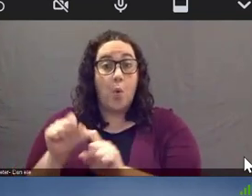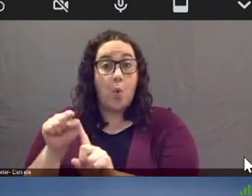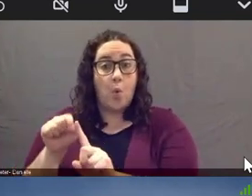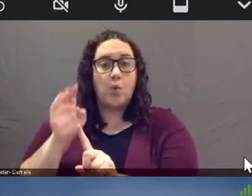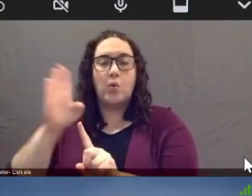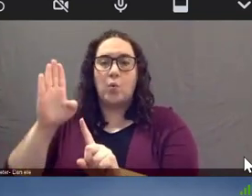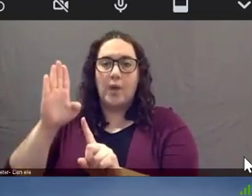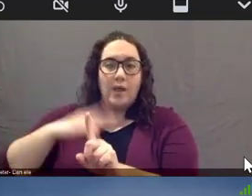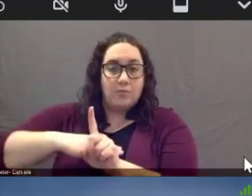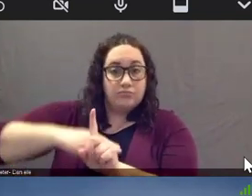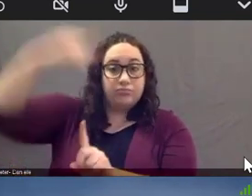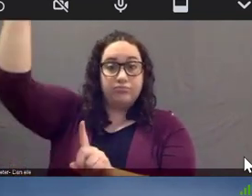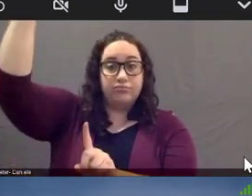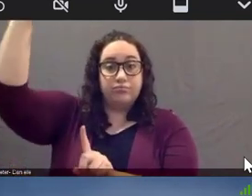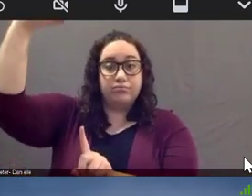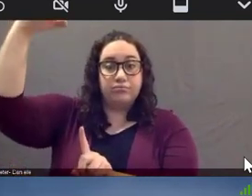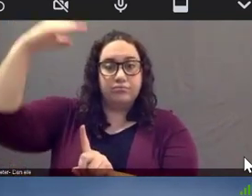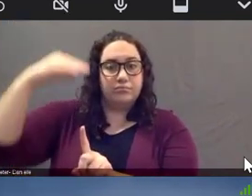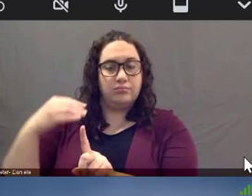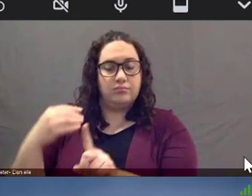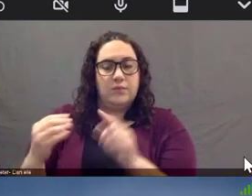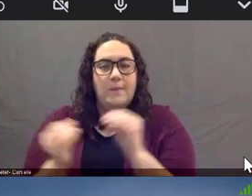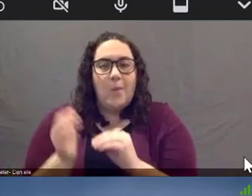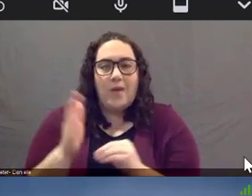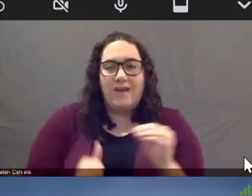difference between the inlet and the outlet.